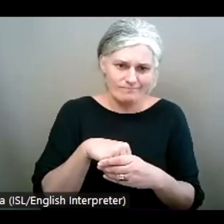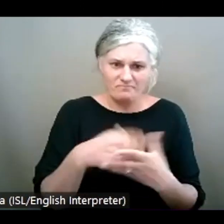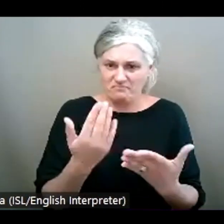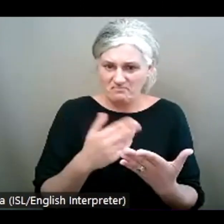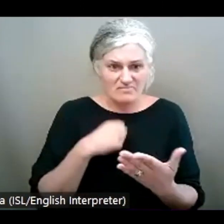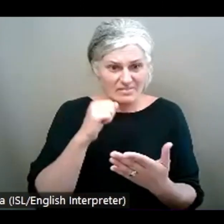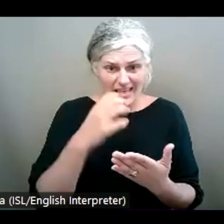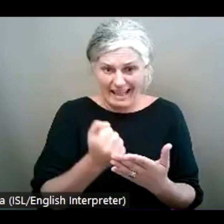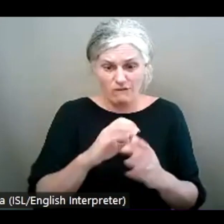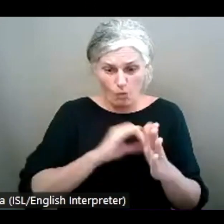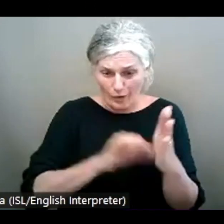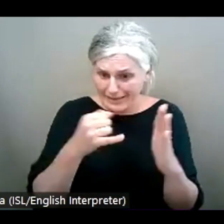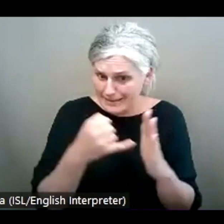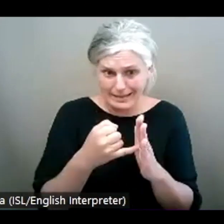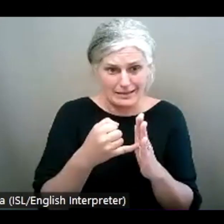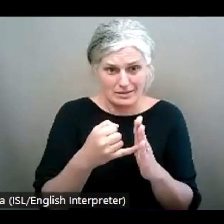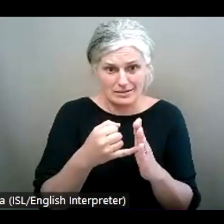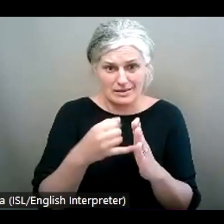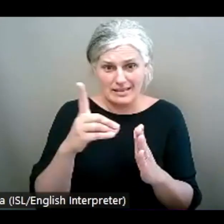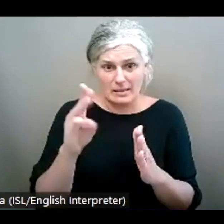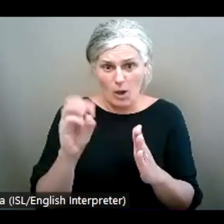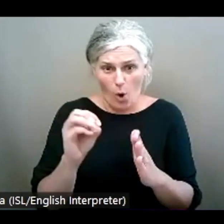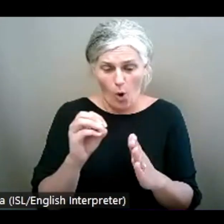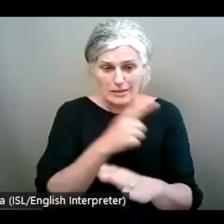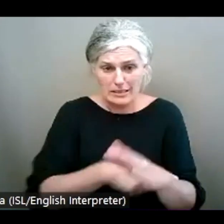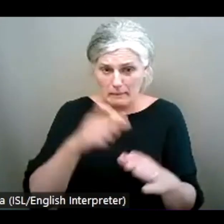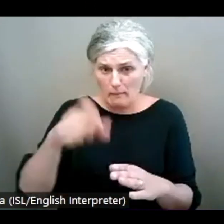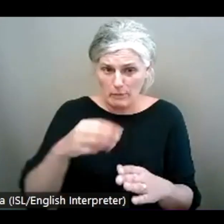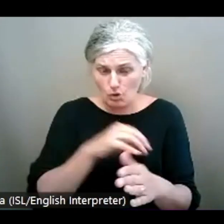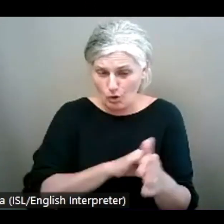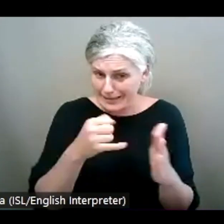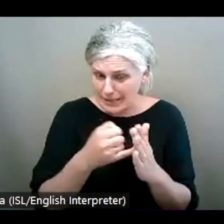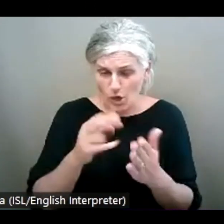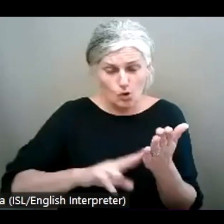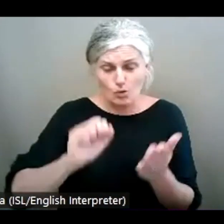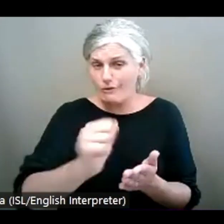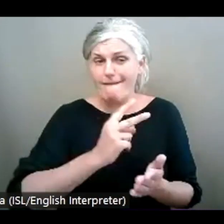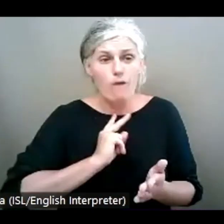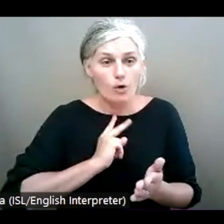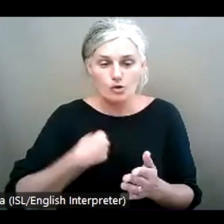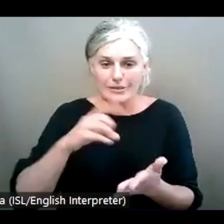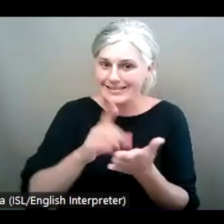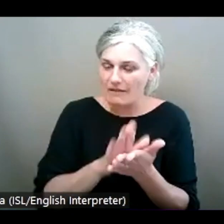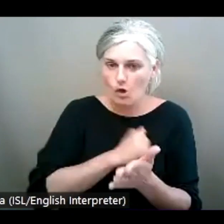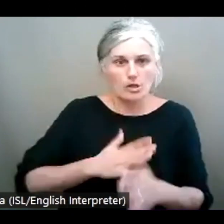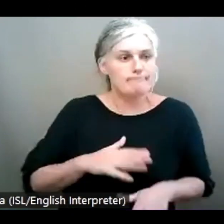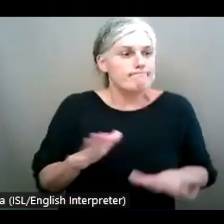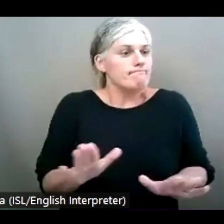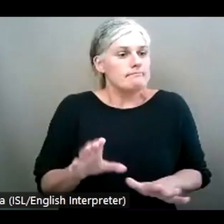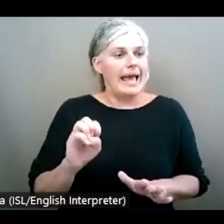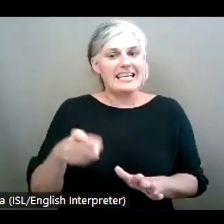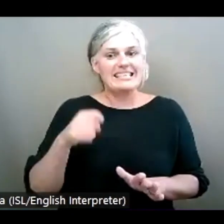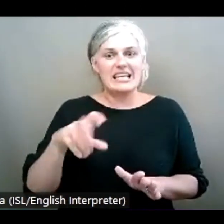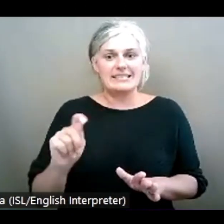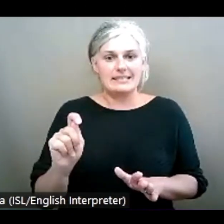organizations and, use your voice and realize that you deserve to not just exist, because that's the problem at the